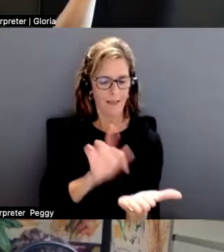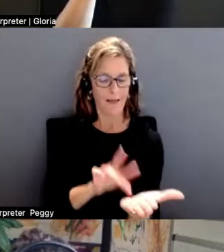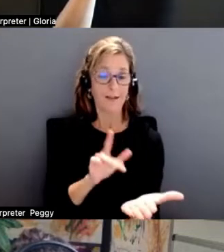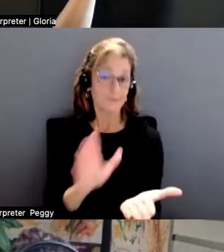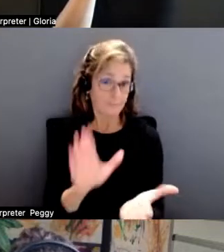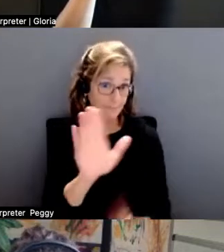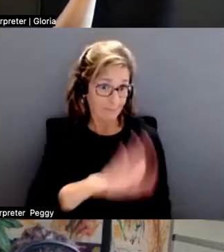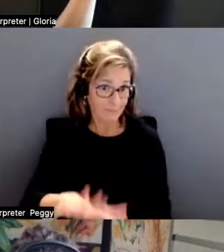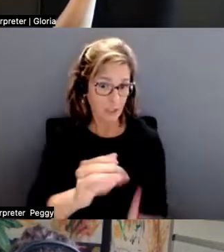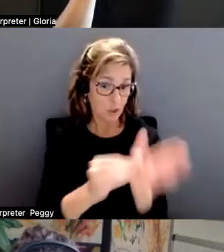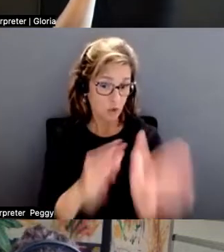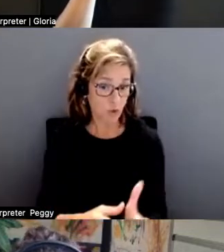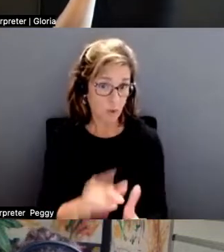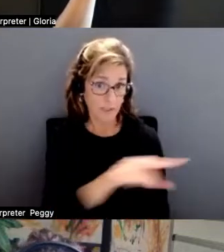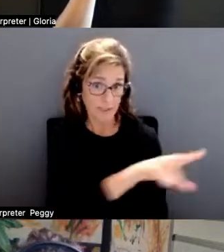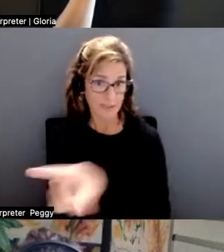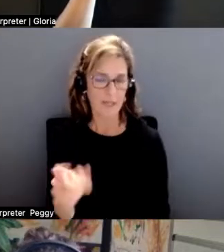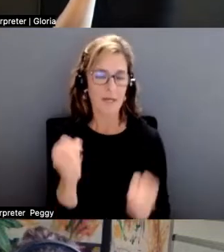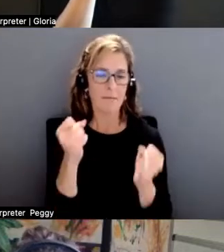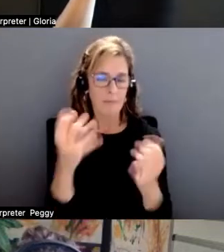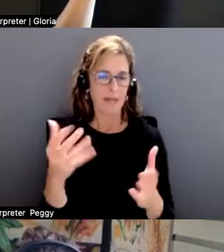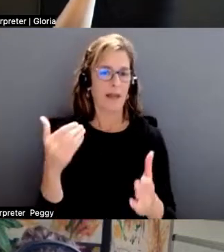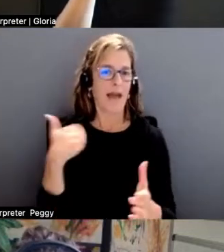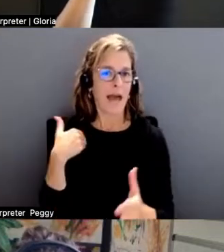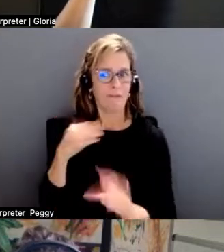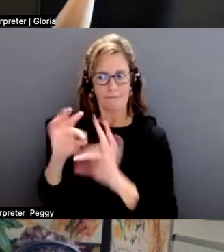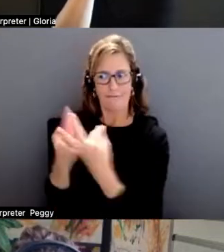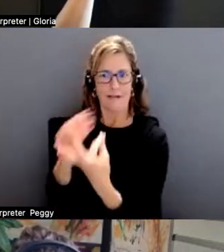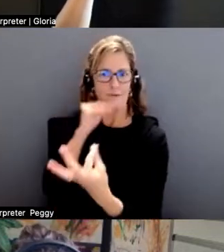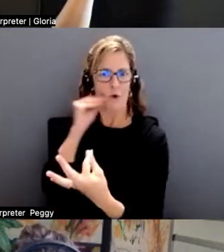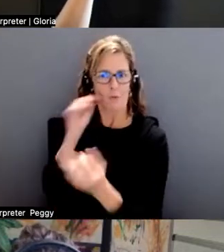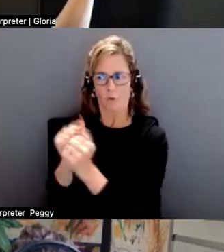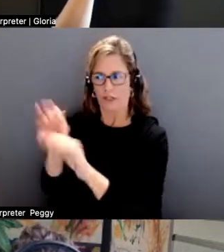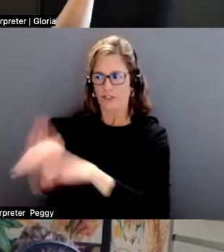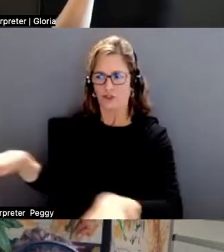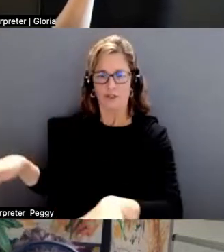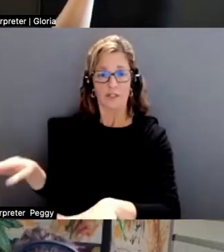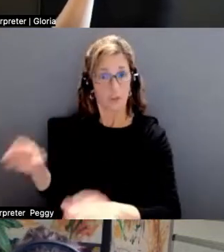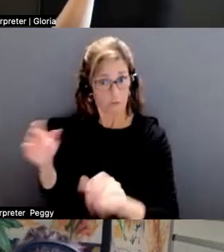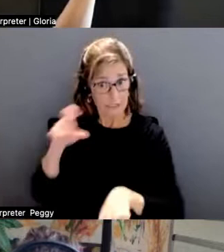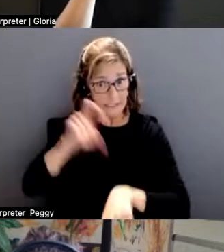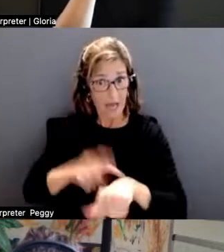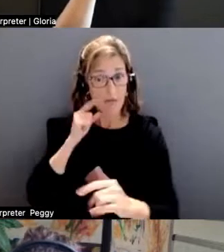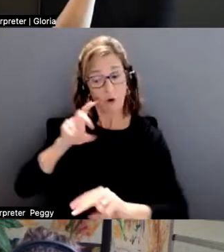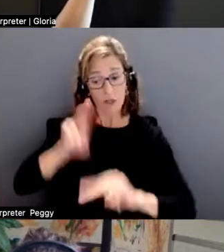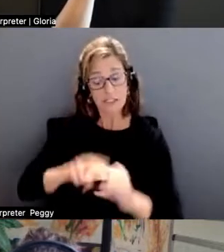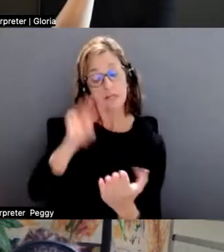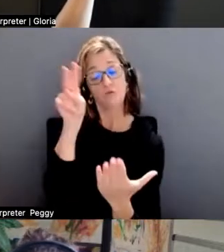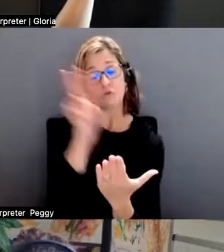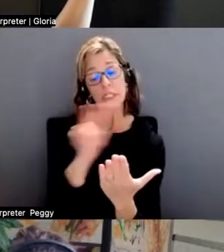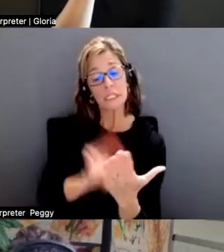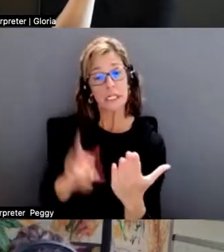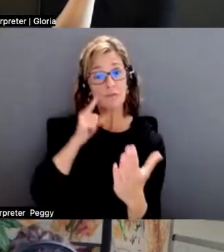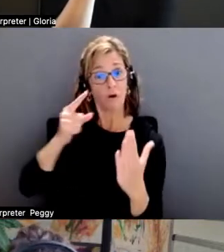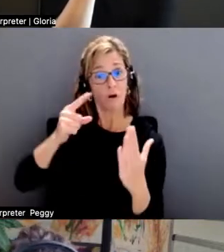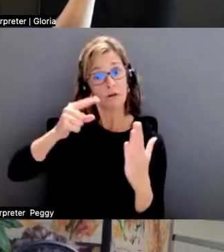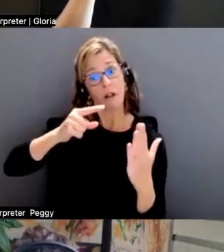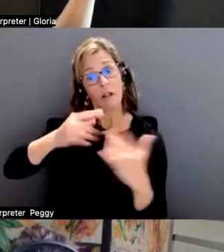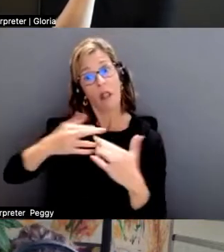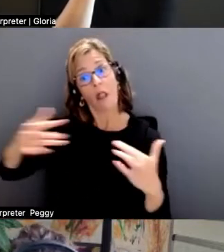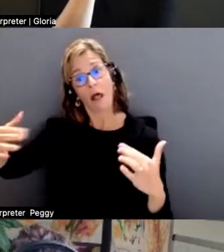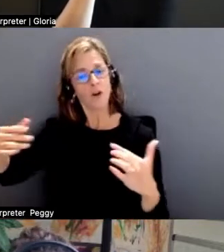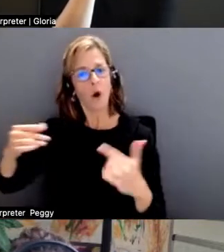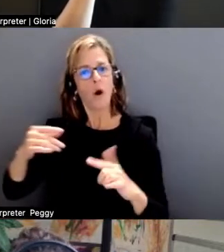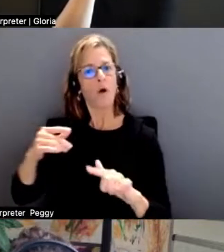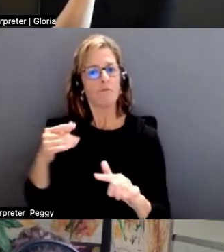so a lot of these really quick burst review sessions they can do while they're waiting for their child at a